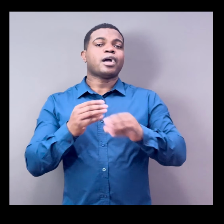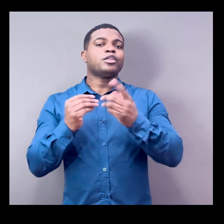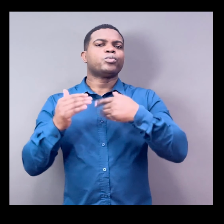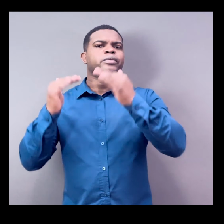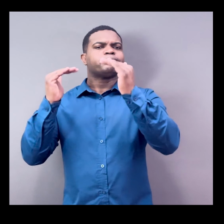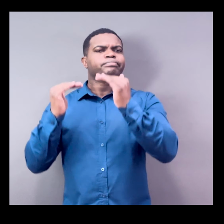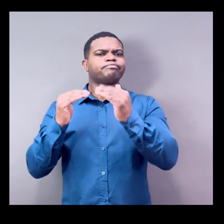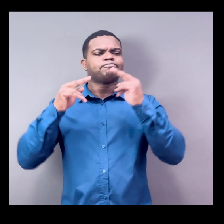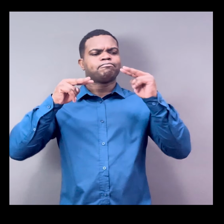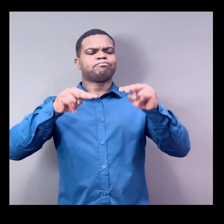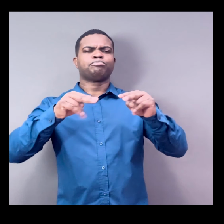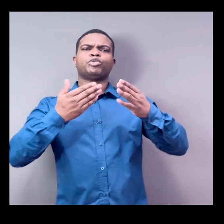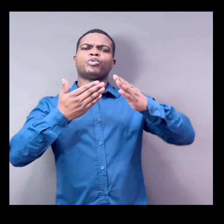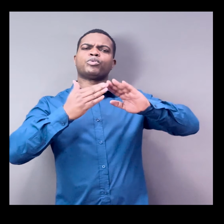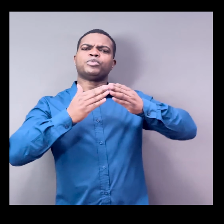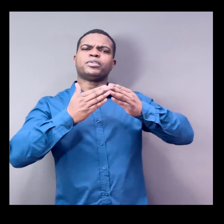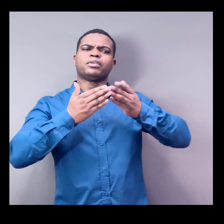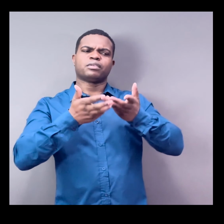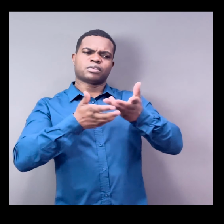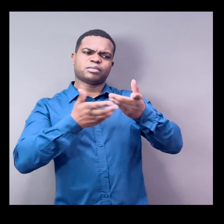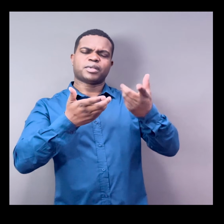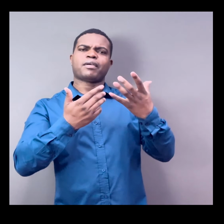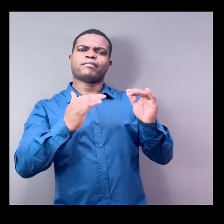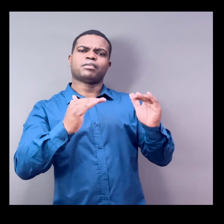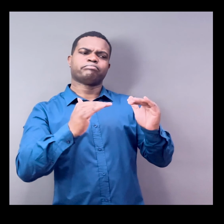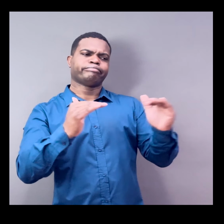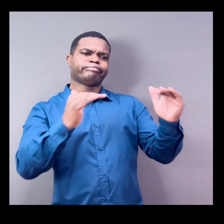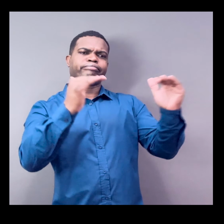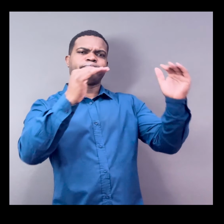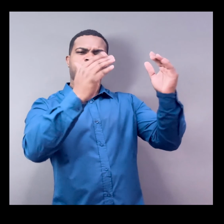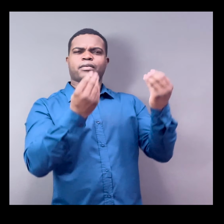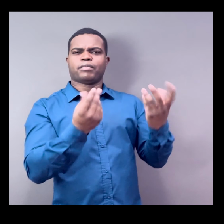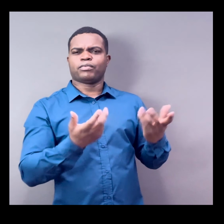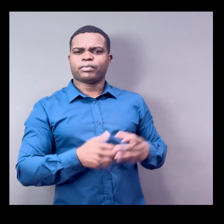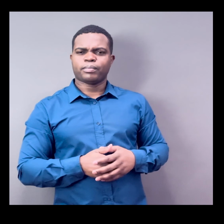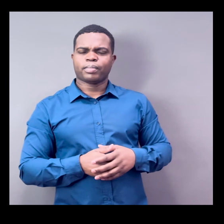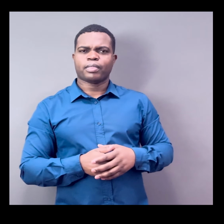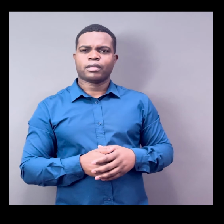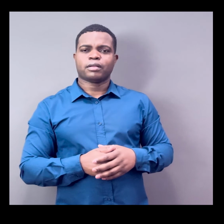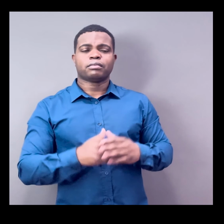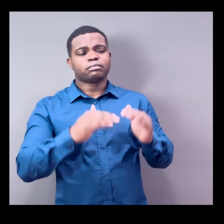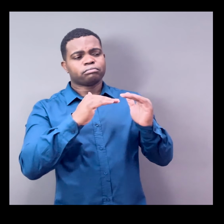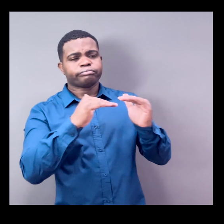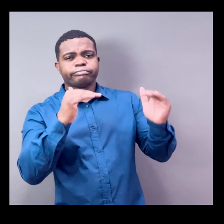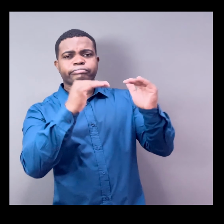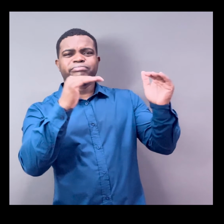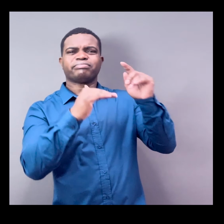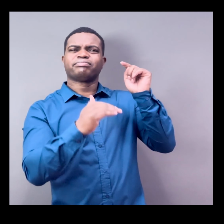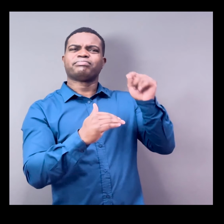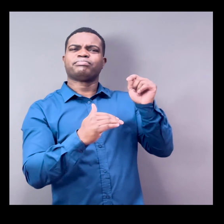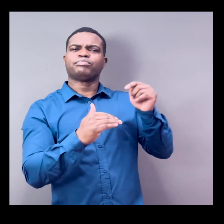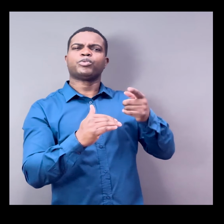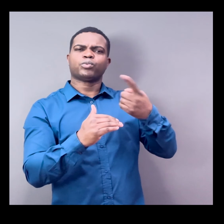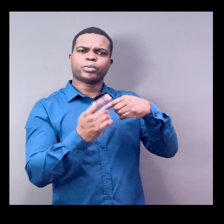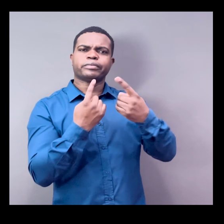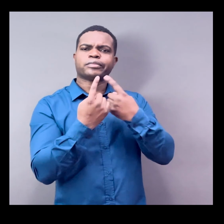the multidimensional nature of community engagement. Multidimensional nature, we